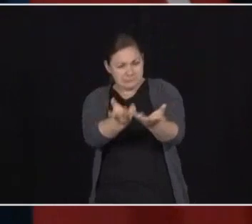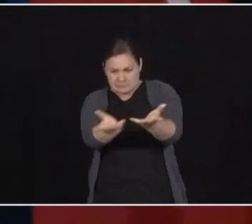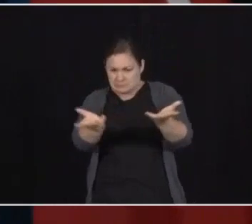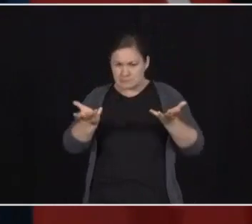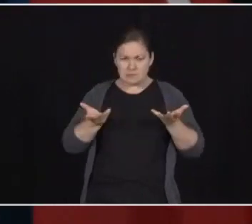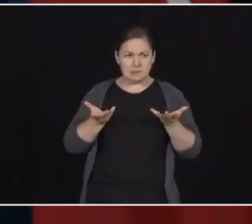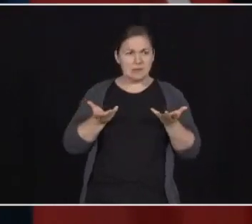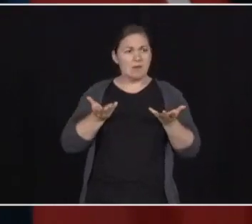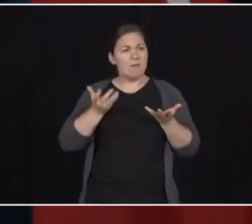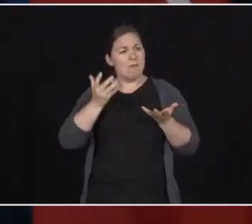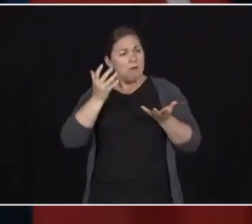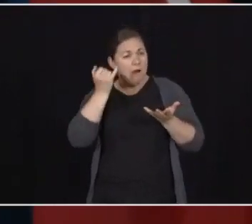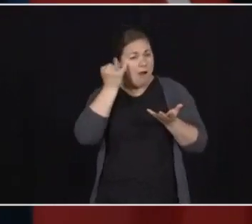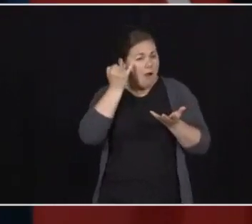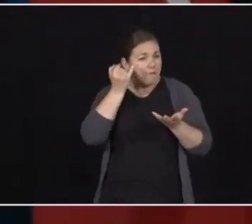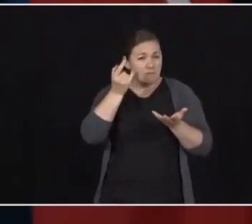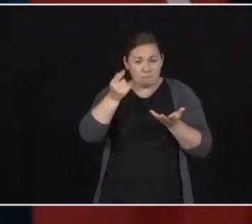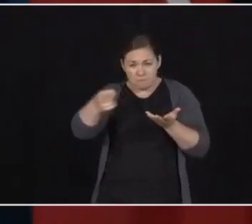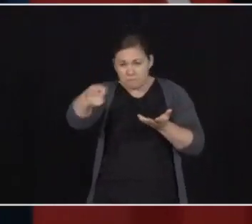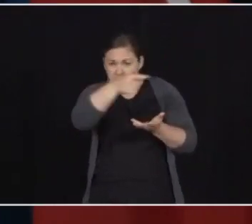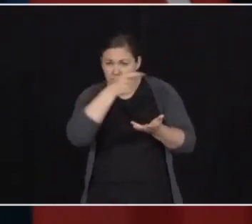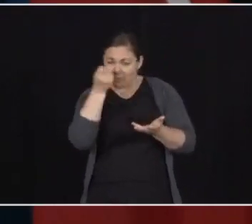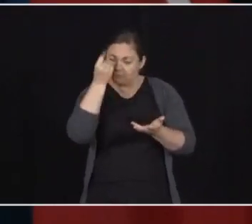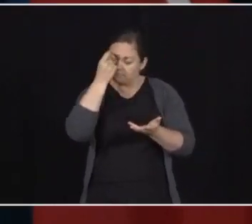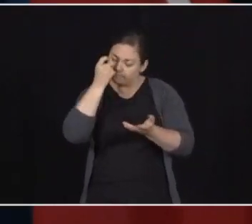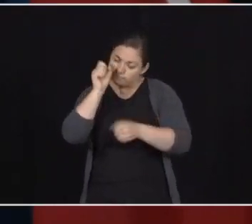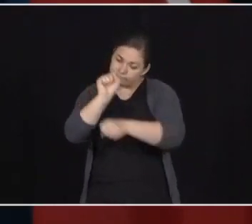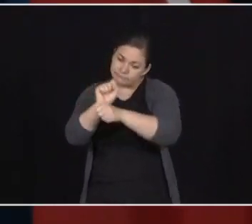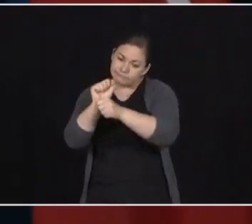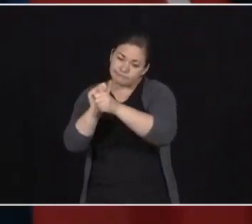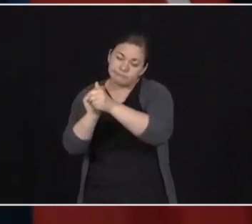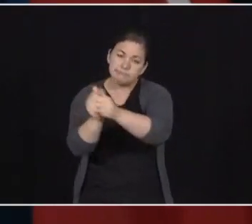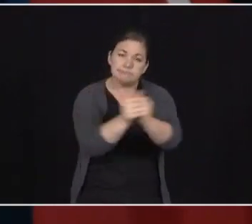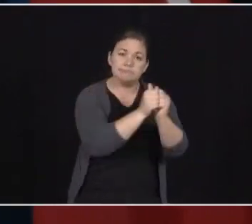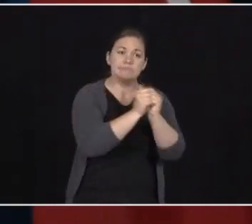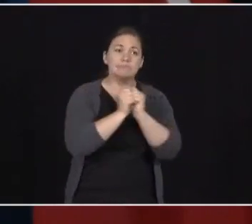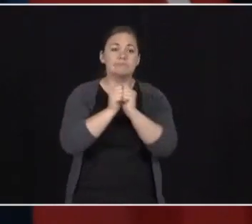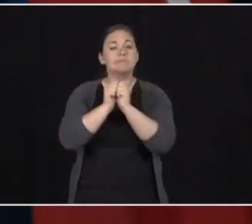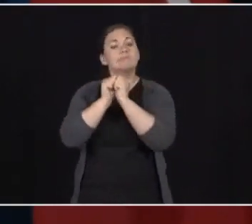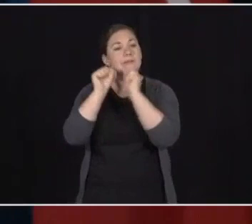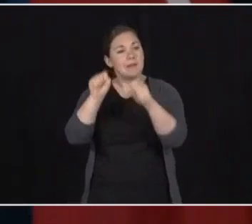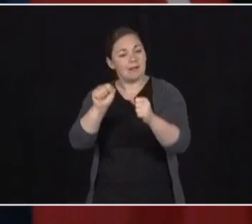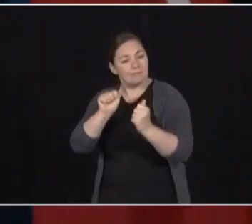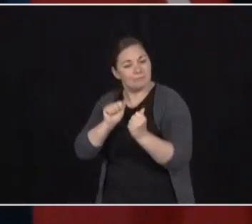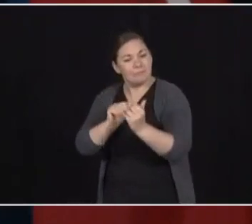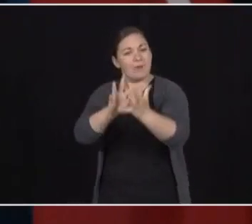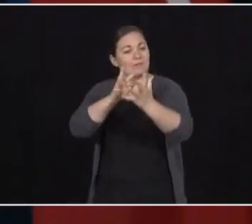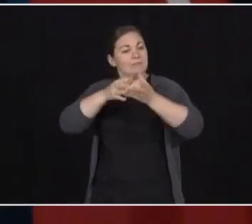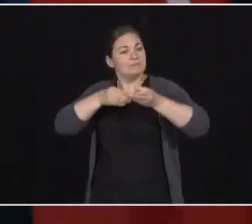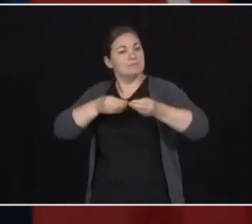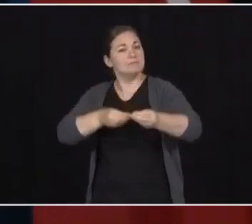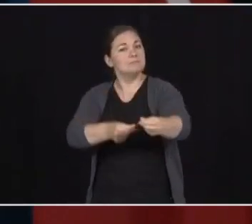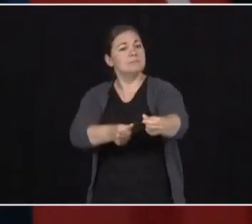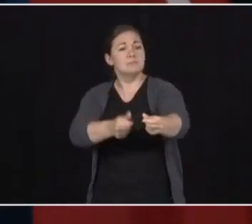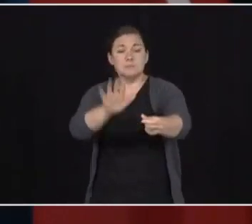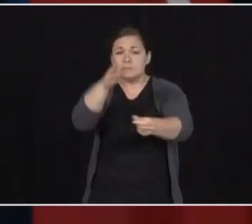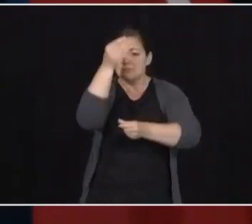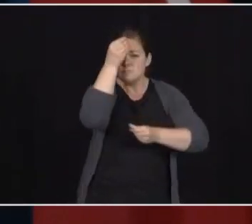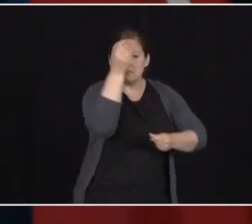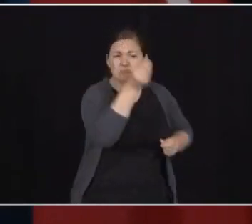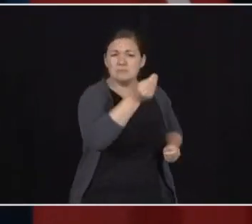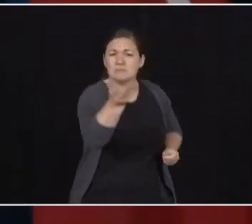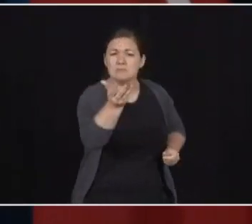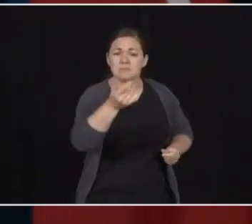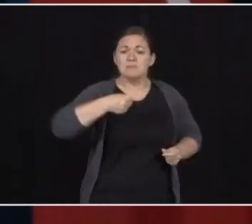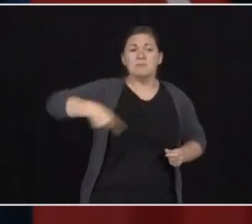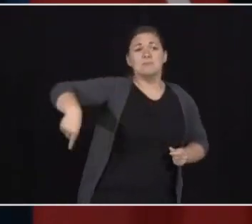by working together that we can begin to address them. My friends, there's no doubt